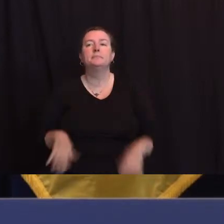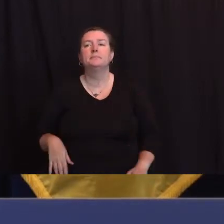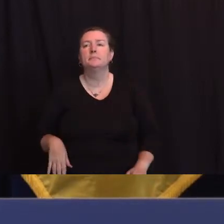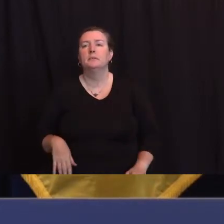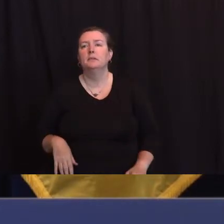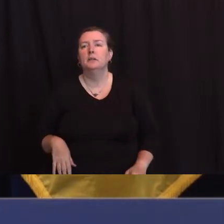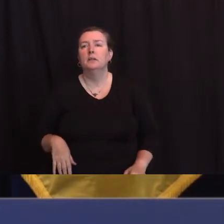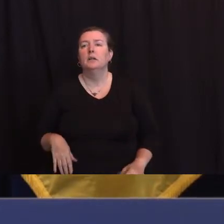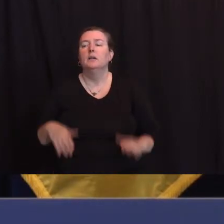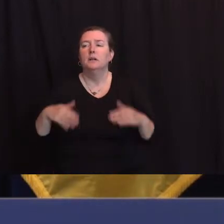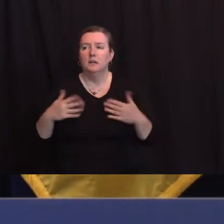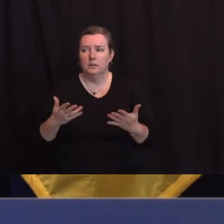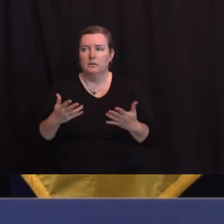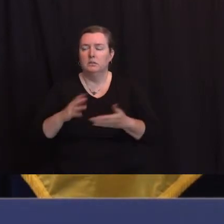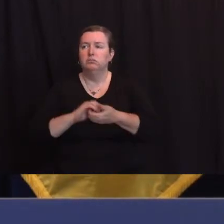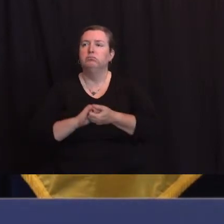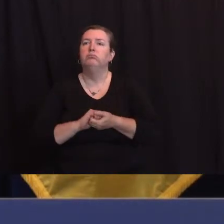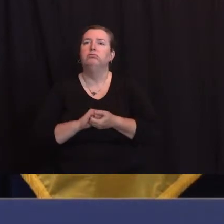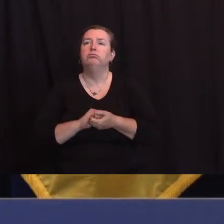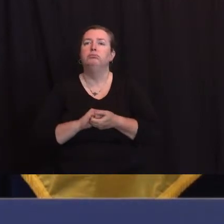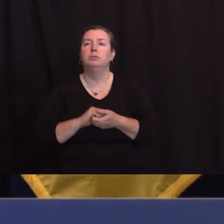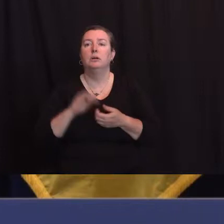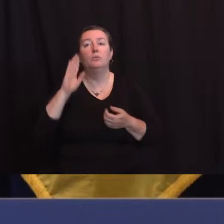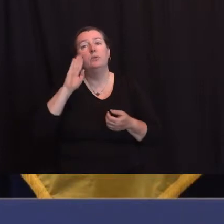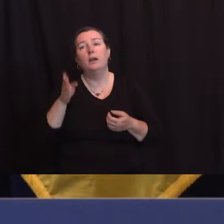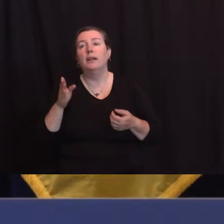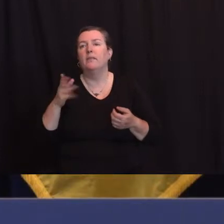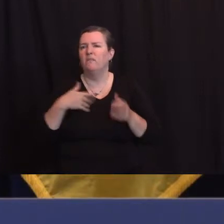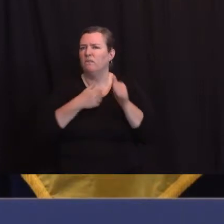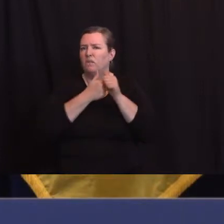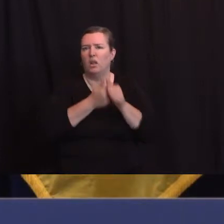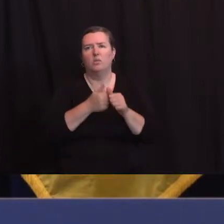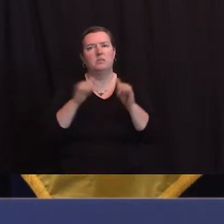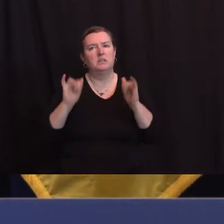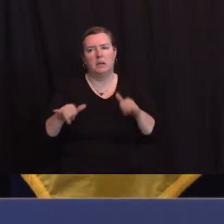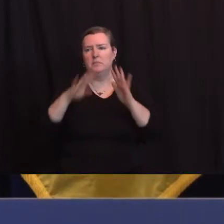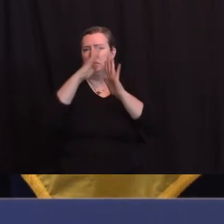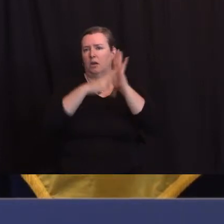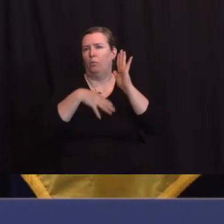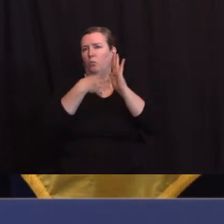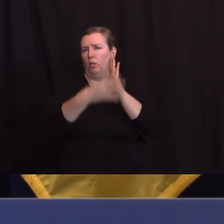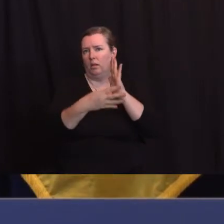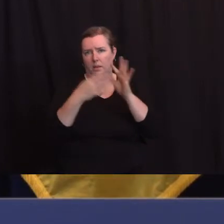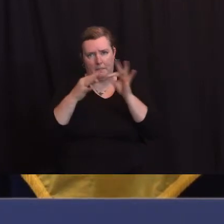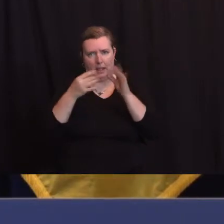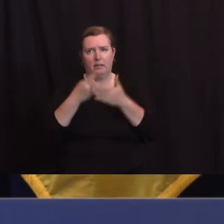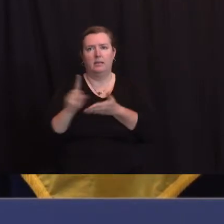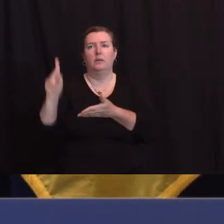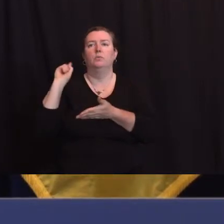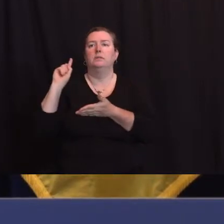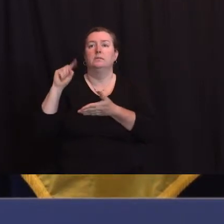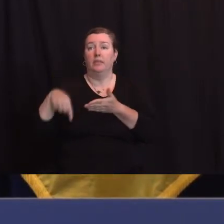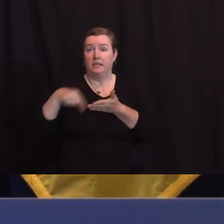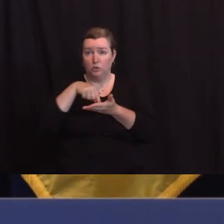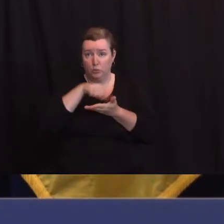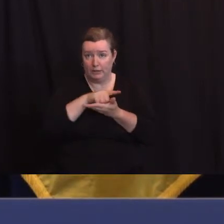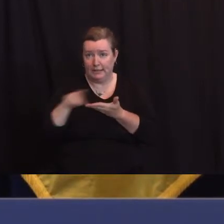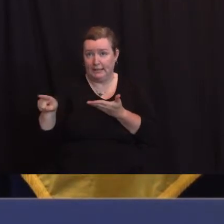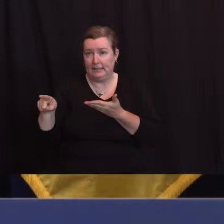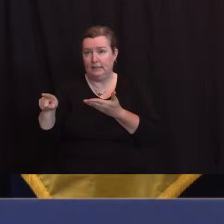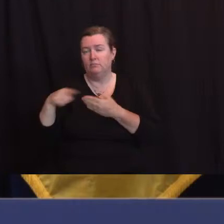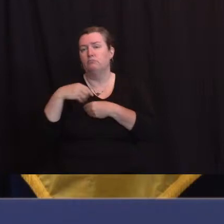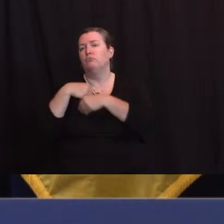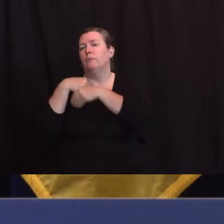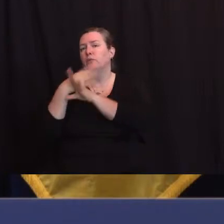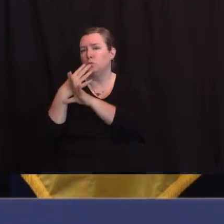their masks. Again, we're going to go to the schedule we previewed last week, so we'll be the rest of this week will be as usual. We'll be